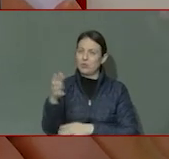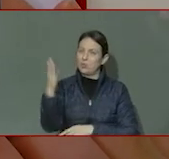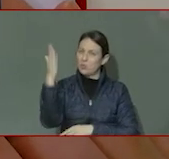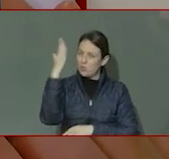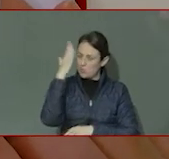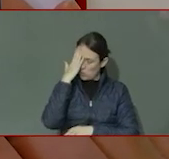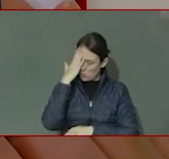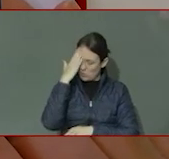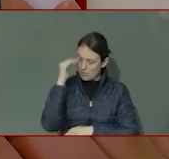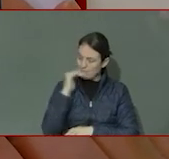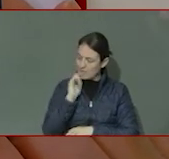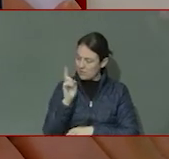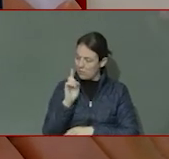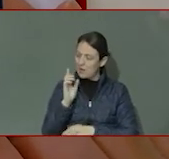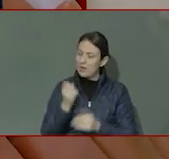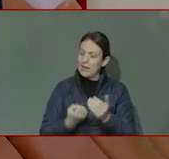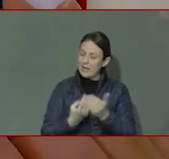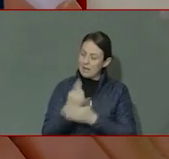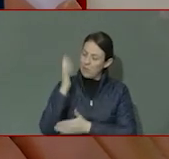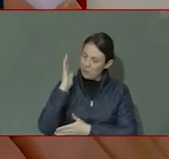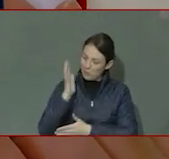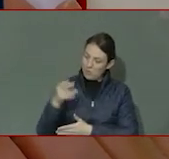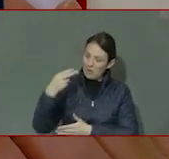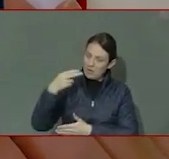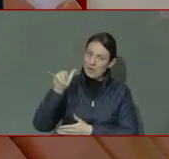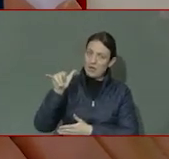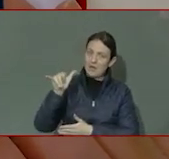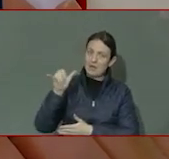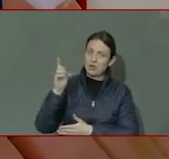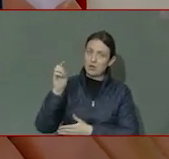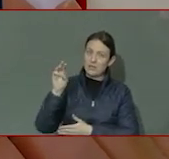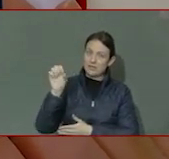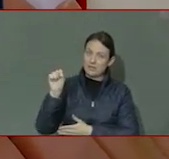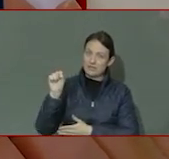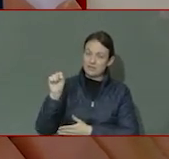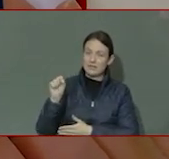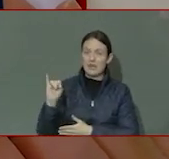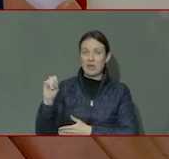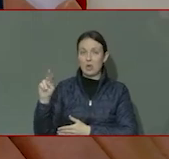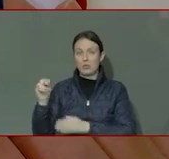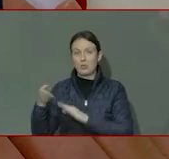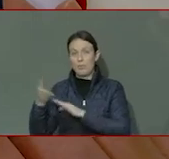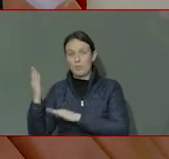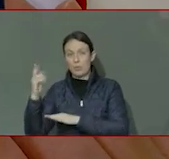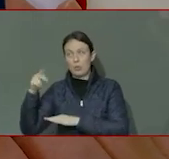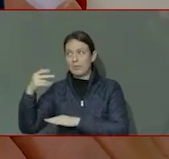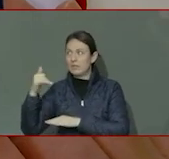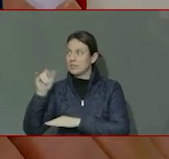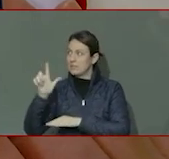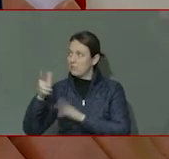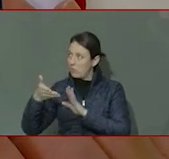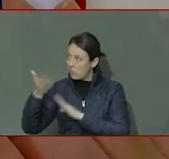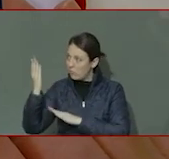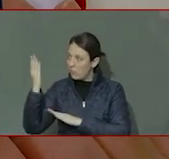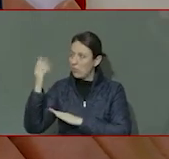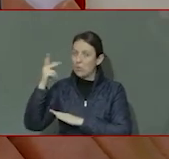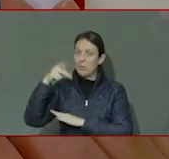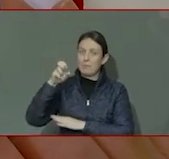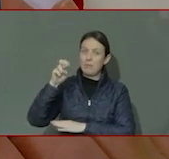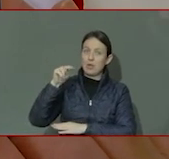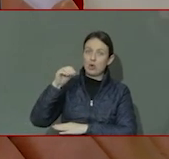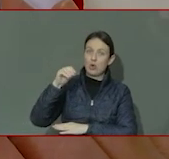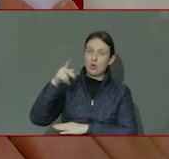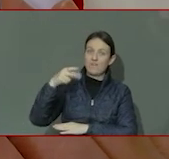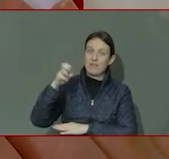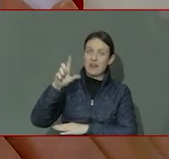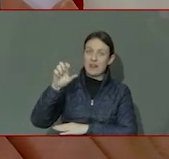immediately. Hydrolysis will occur. Hydroxide ions will be more. pH will be greater than 7. Phenolphthalein. That is what you're